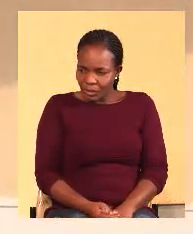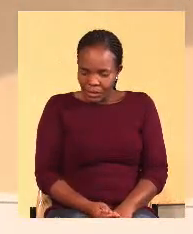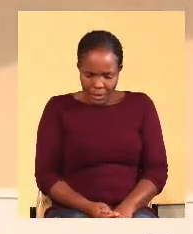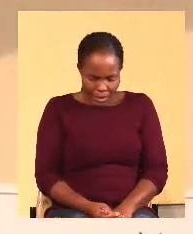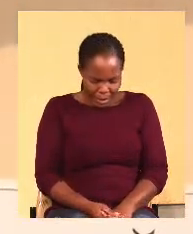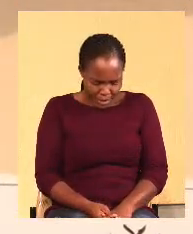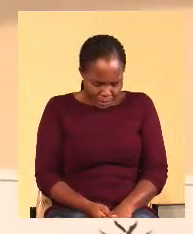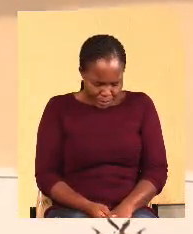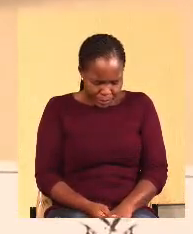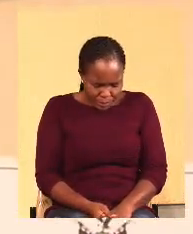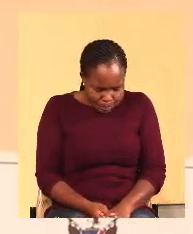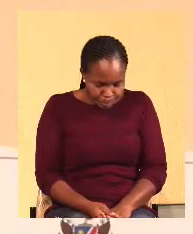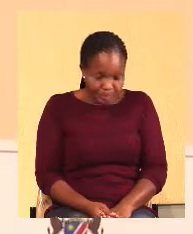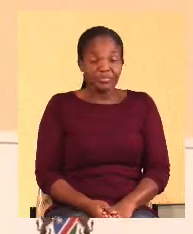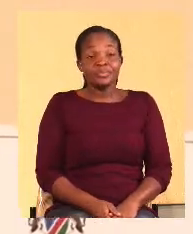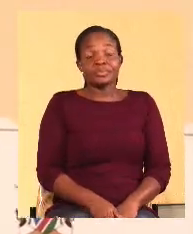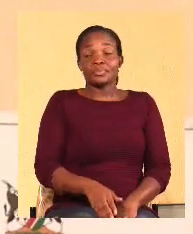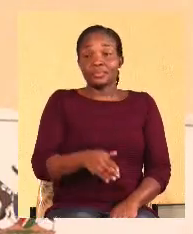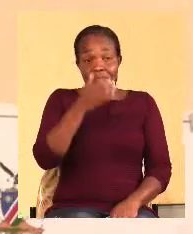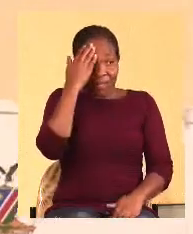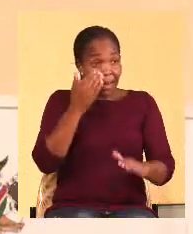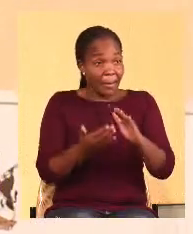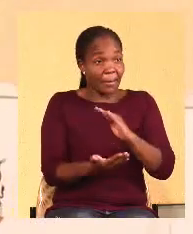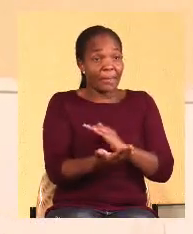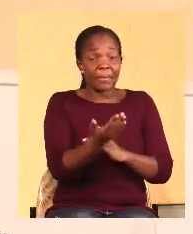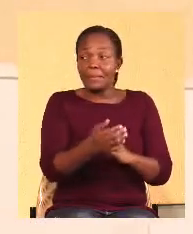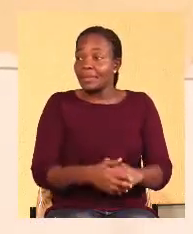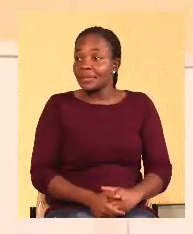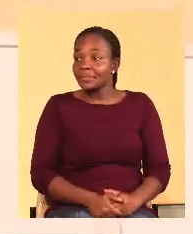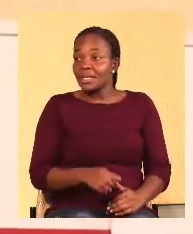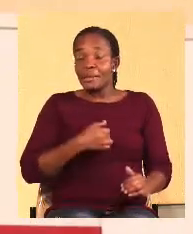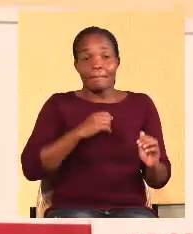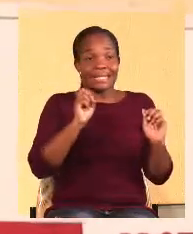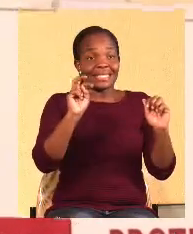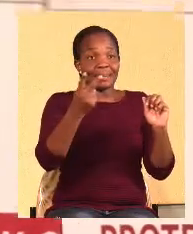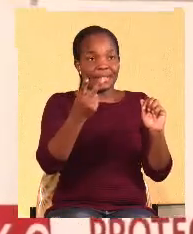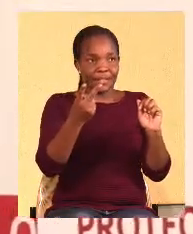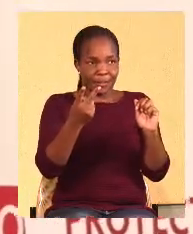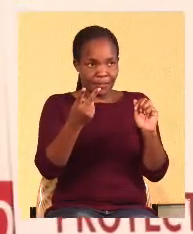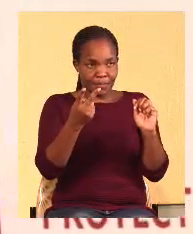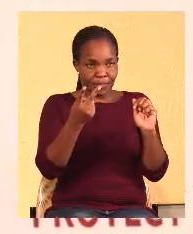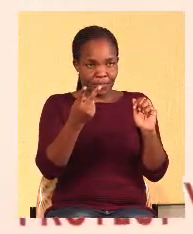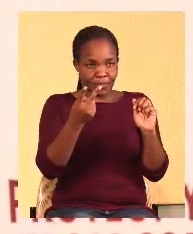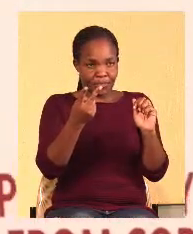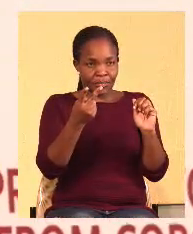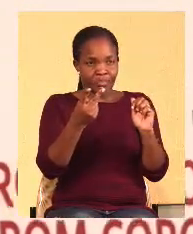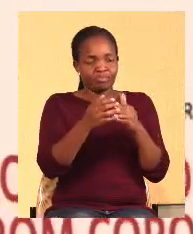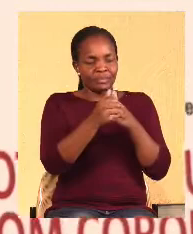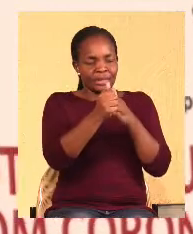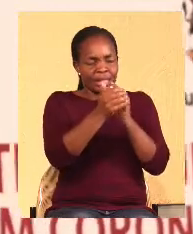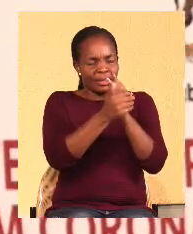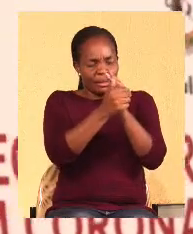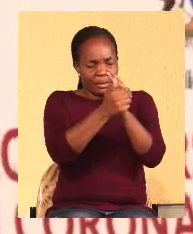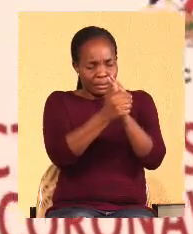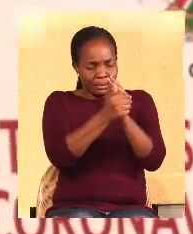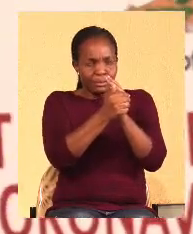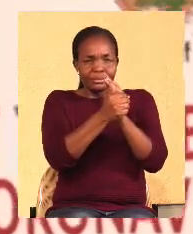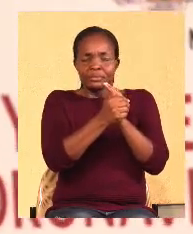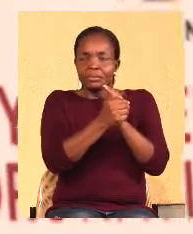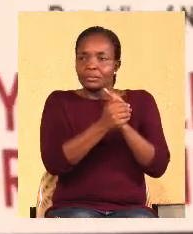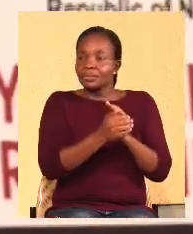Good morning. Morning, ma'am. My name is Emma Helau. I'm the deputy head of the call center. If a call comes